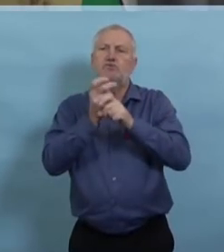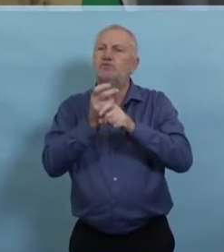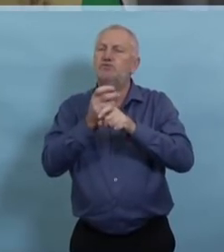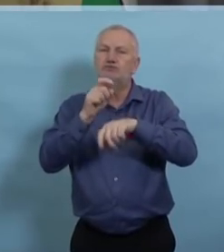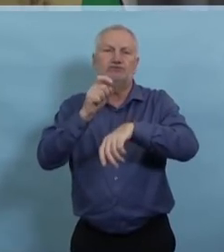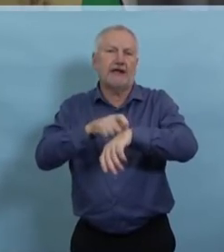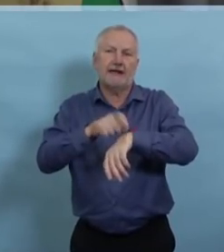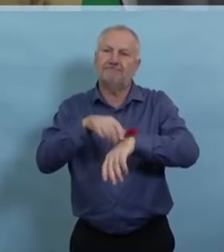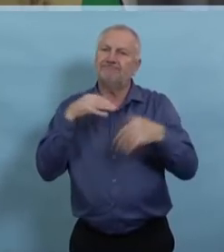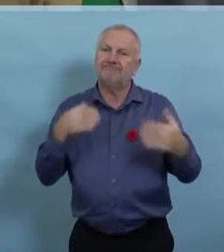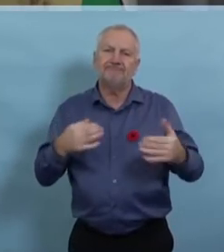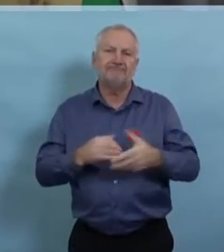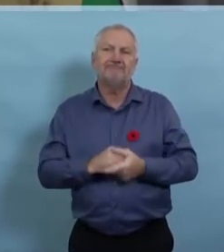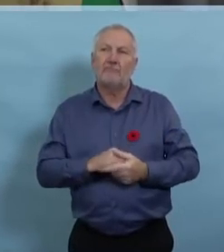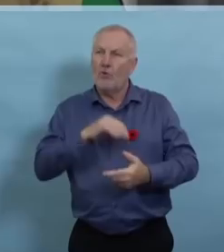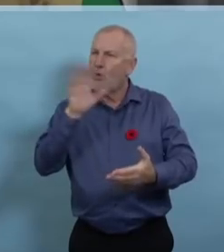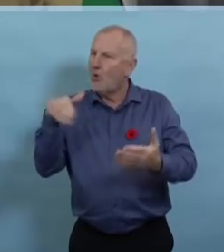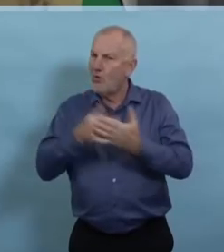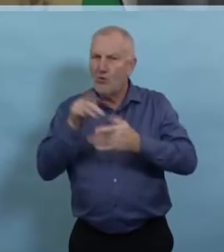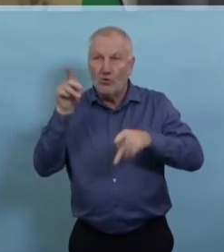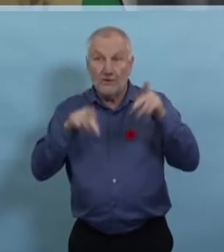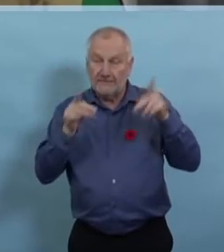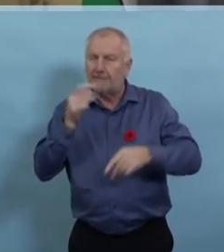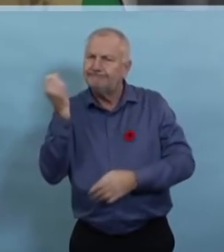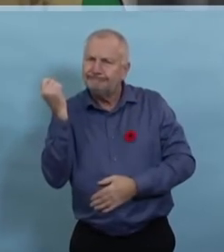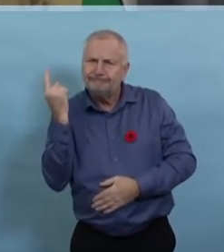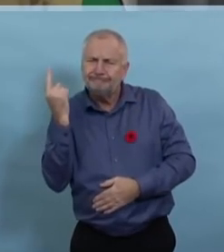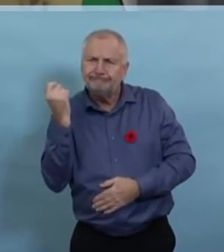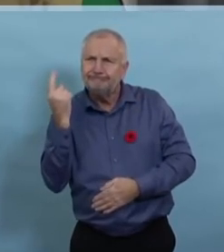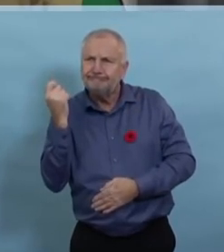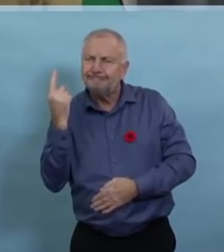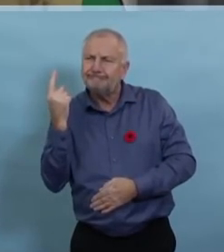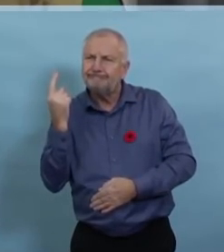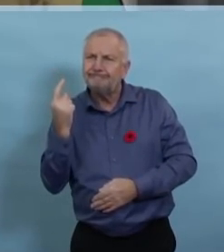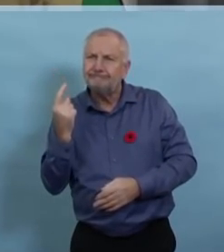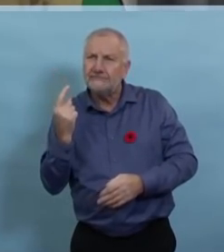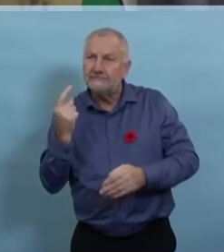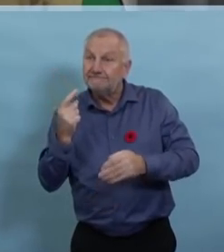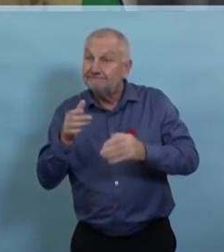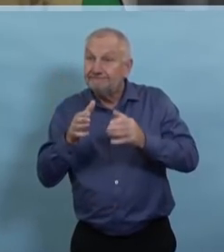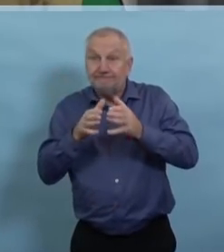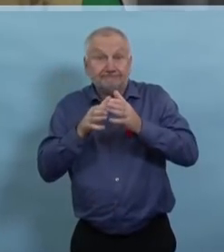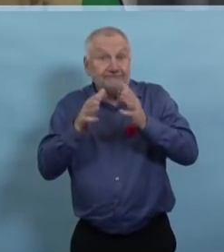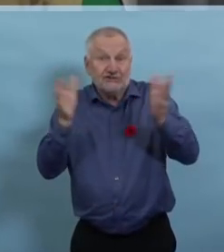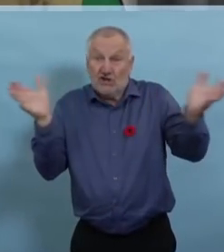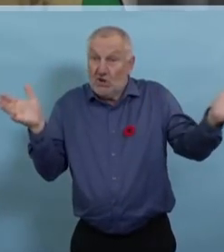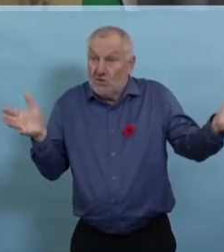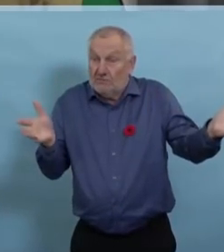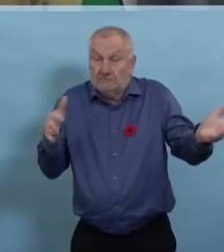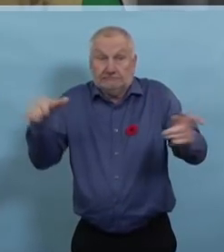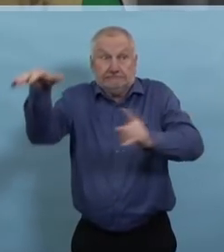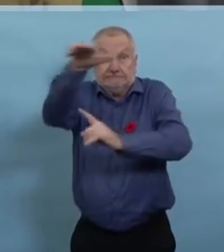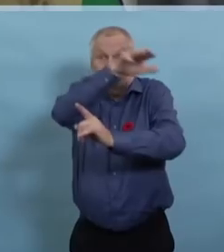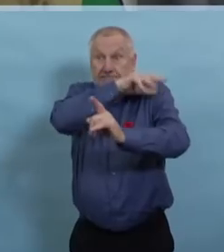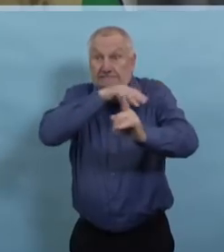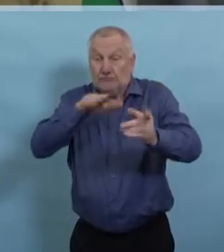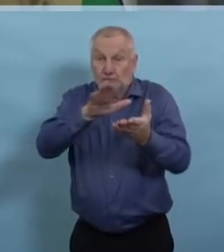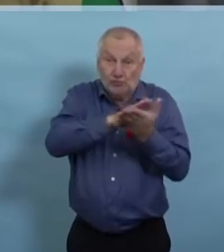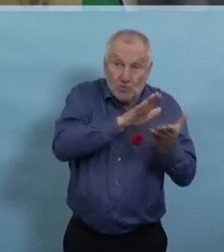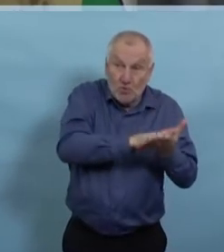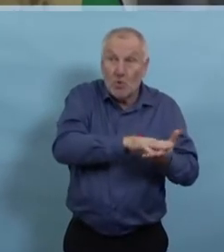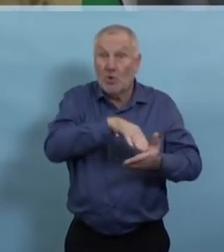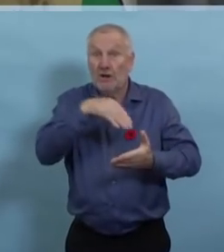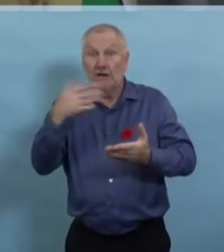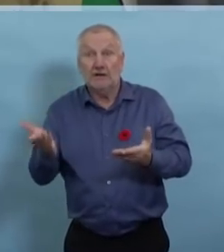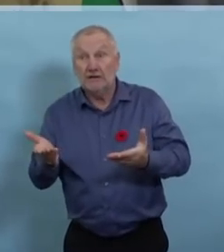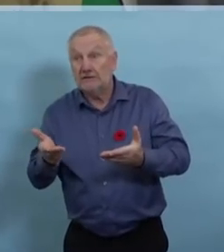part of society, whether you're in the schools, whether you're in healthcare field, whether you're in the service